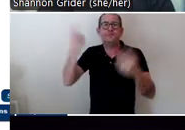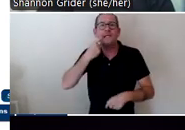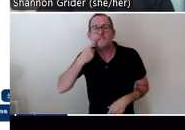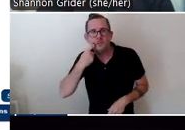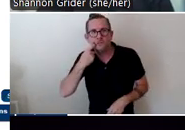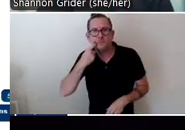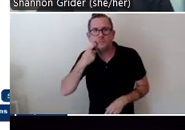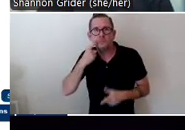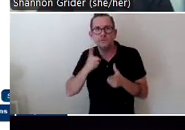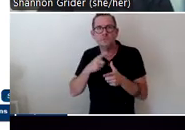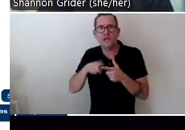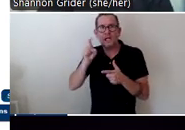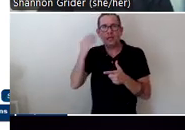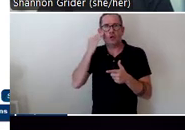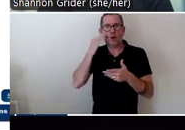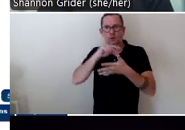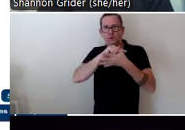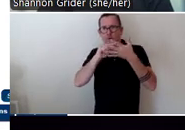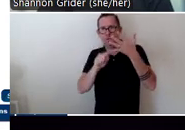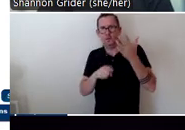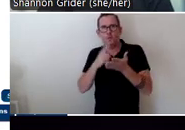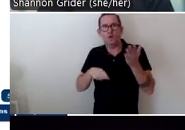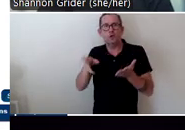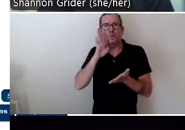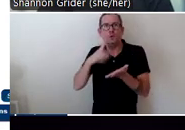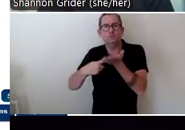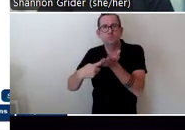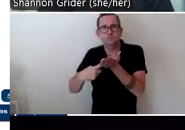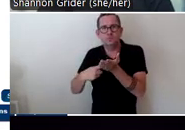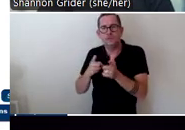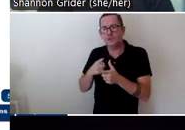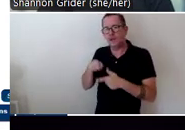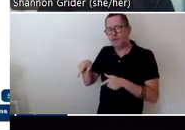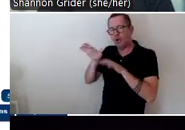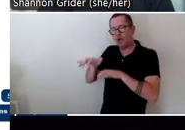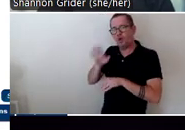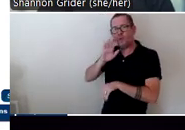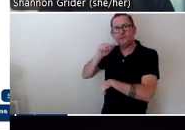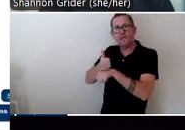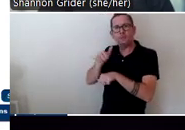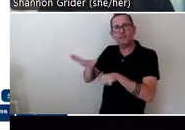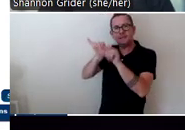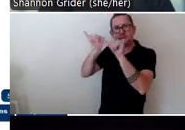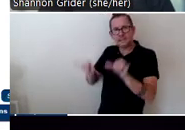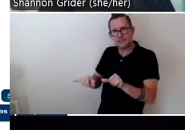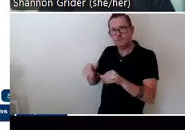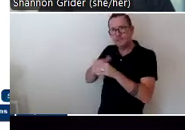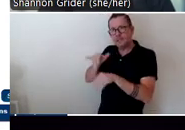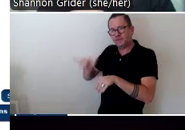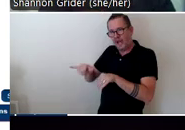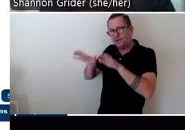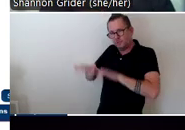need. Like, okay, if the meeting is about addiction, then the captioner may have a vocabulary list